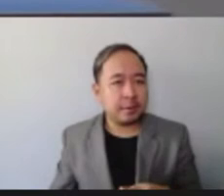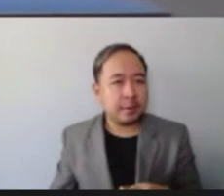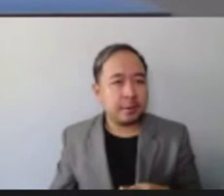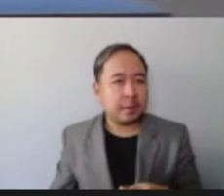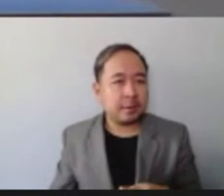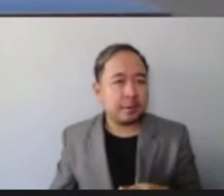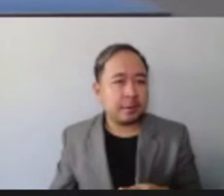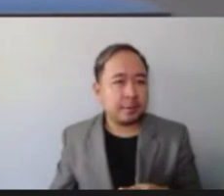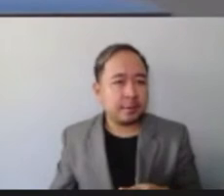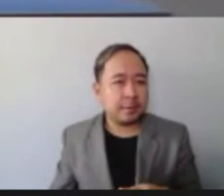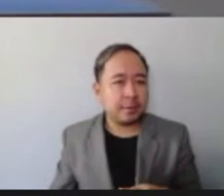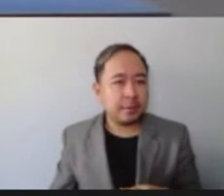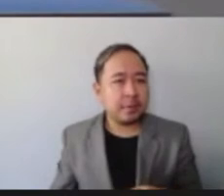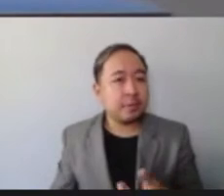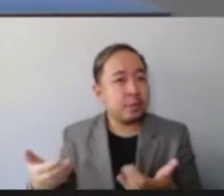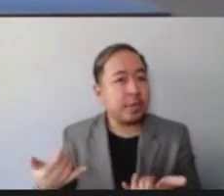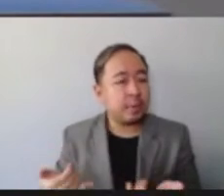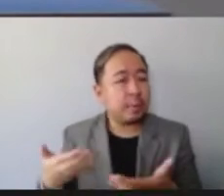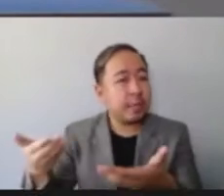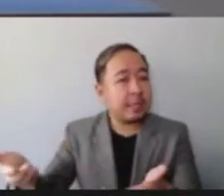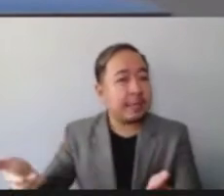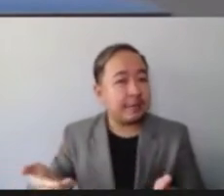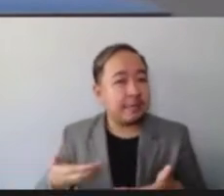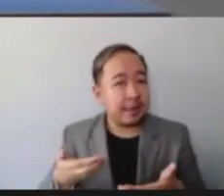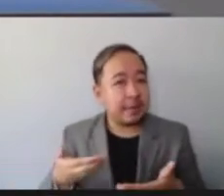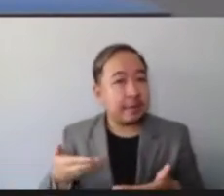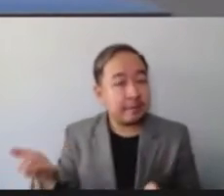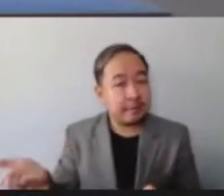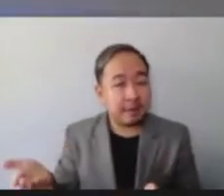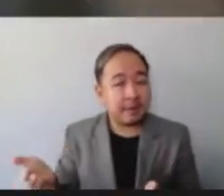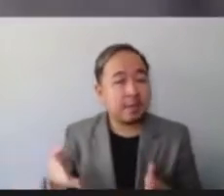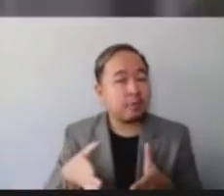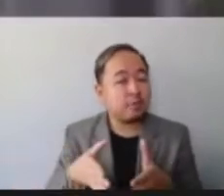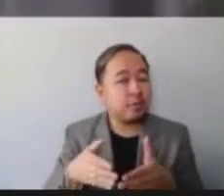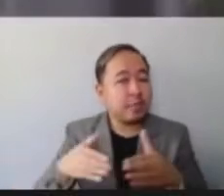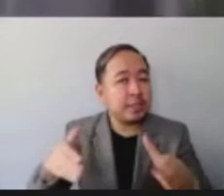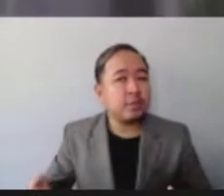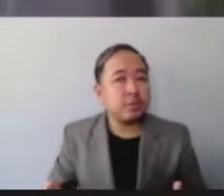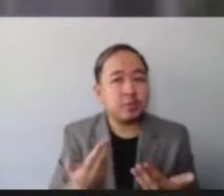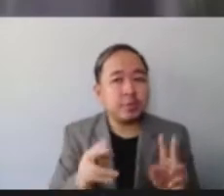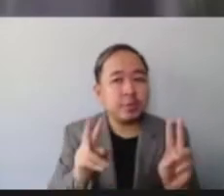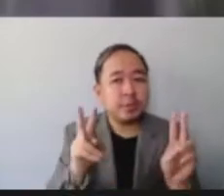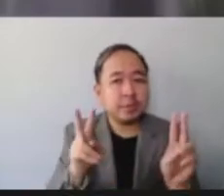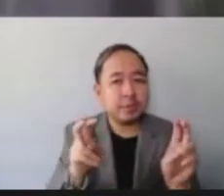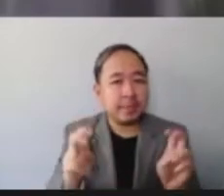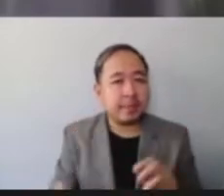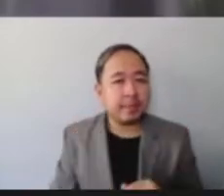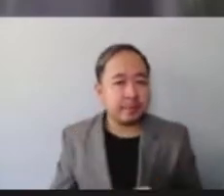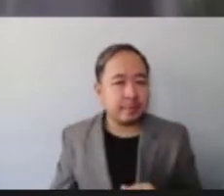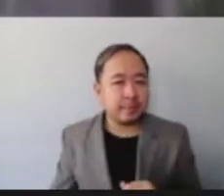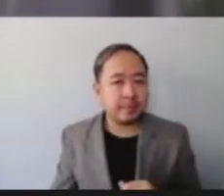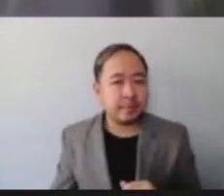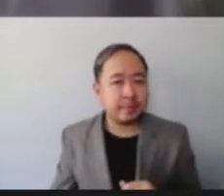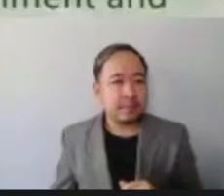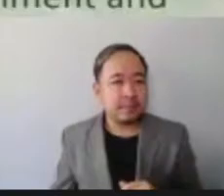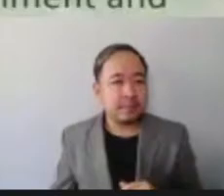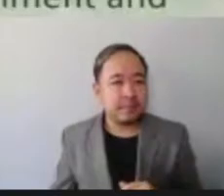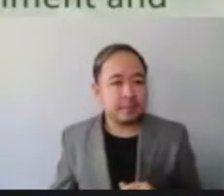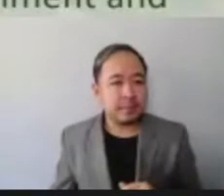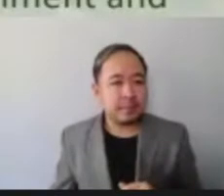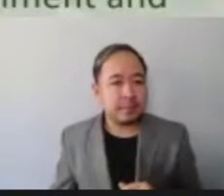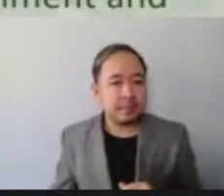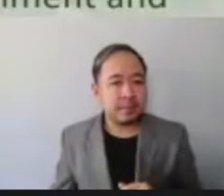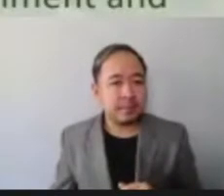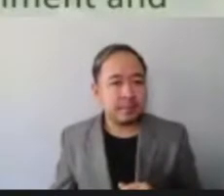to introduce this agenda item Mission beggar you have the floor thank you very much chair good morning